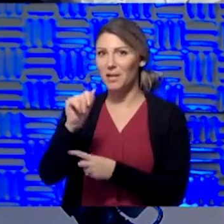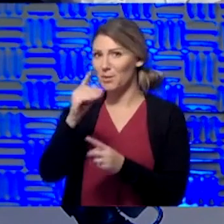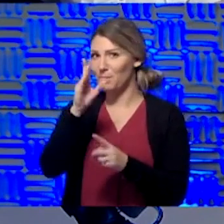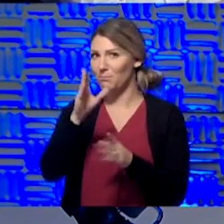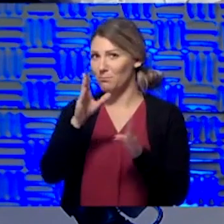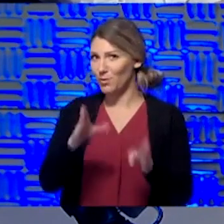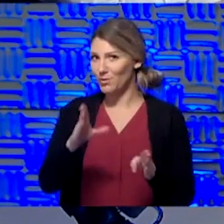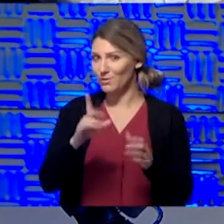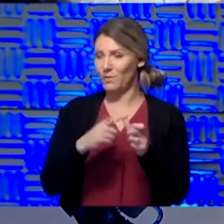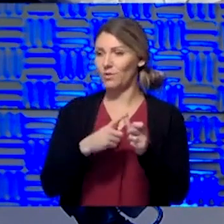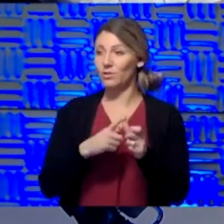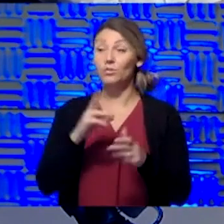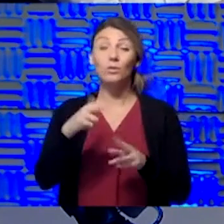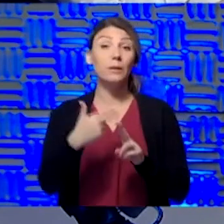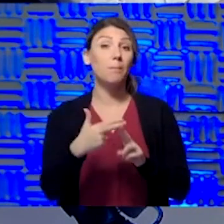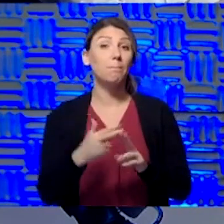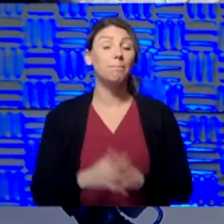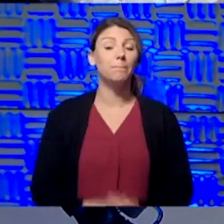name.